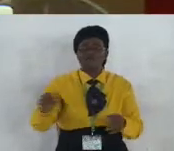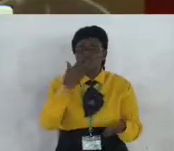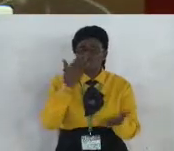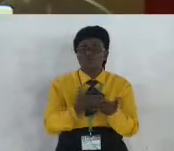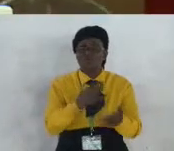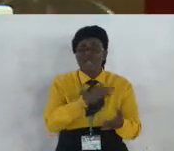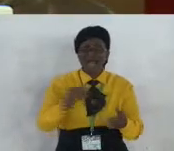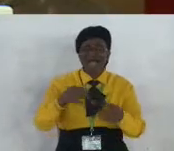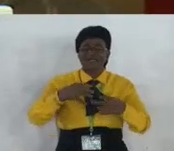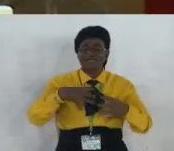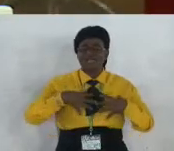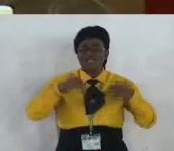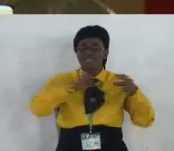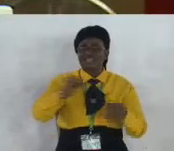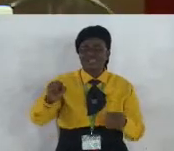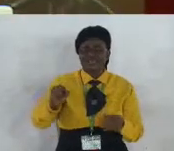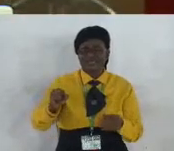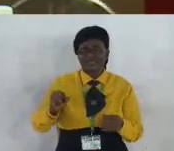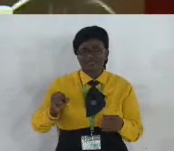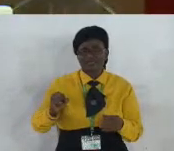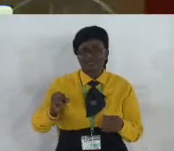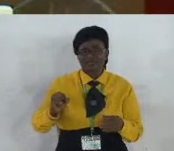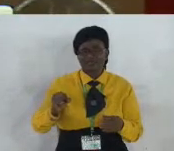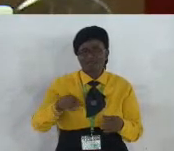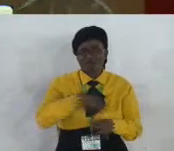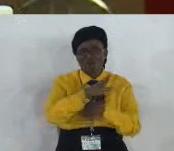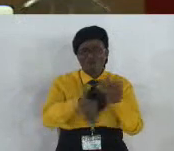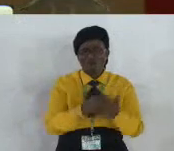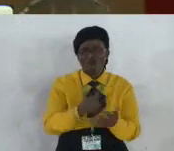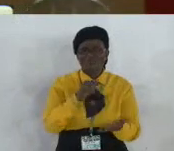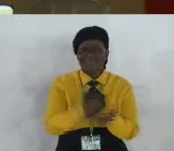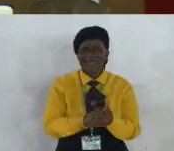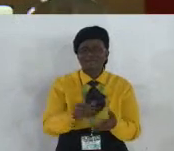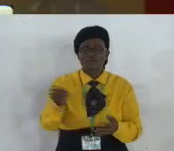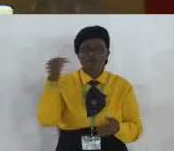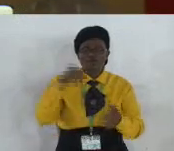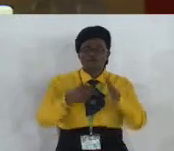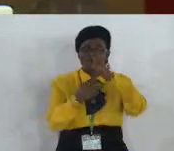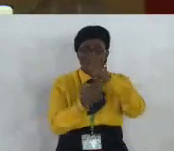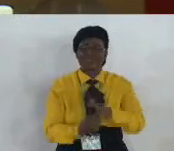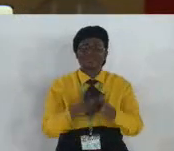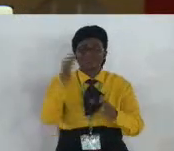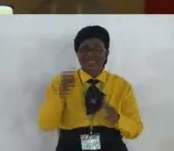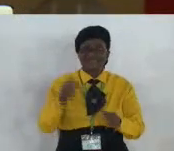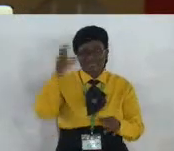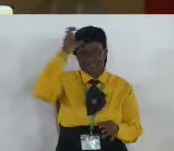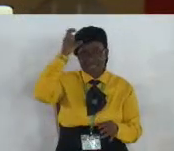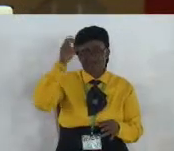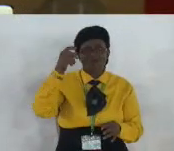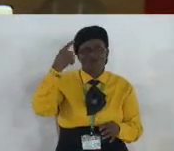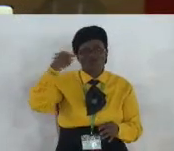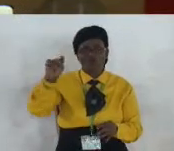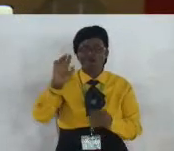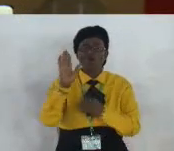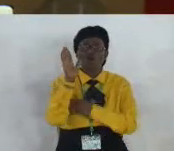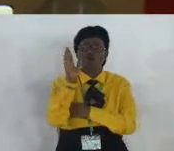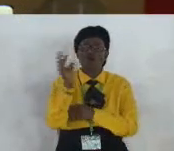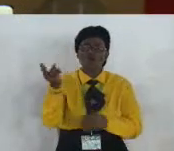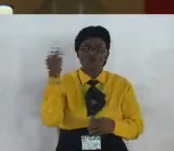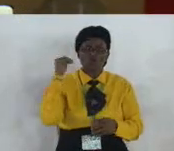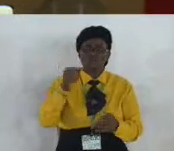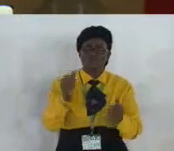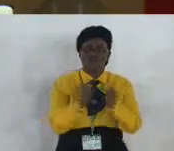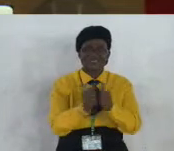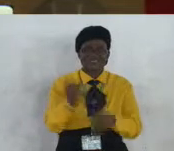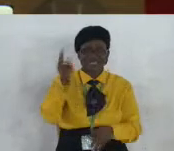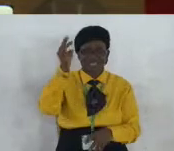and healing all that were oppressed of the devil, for God was with